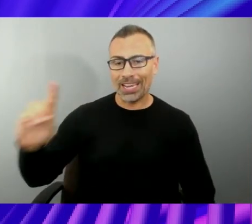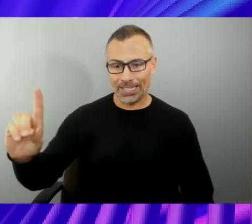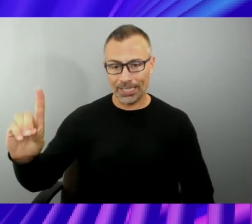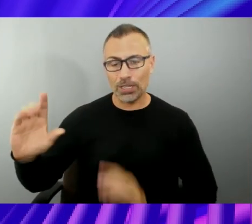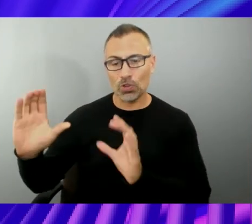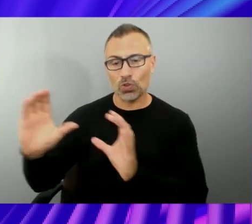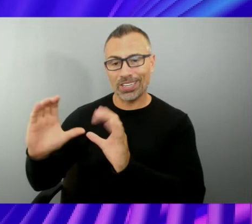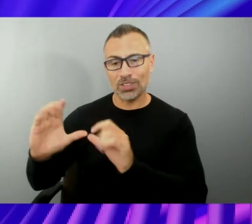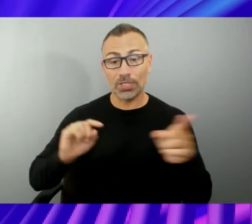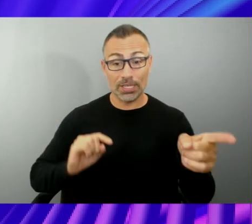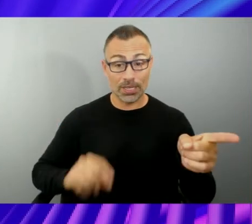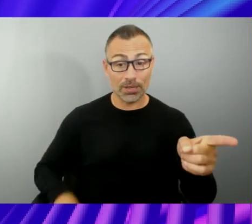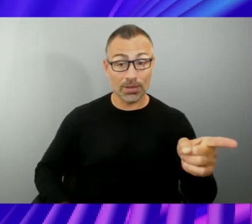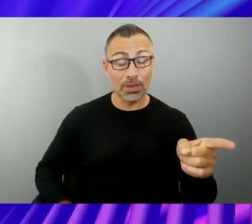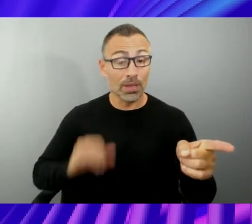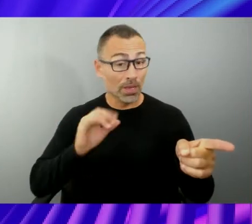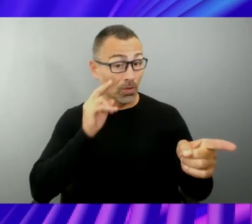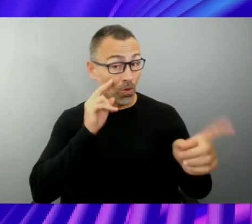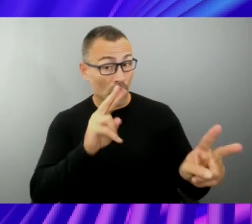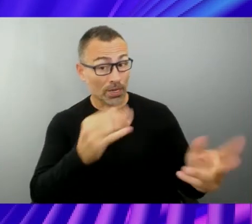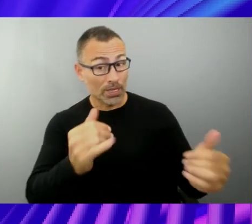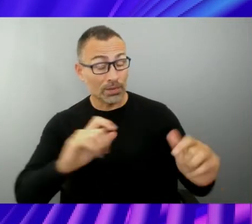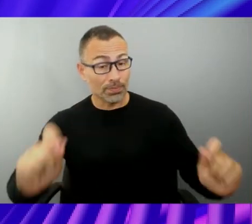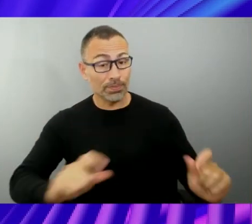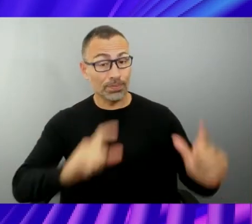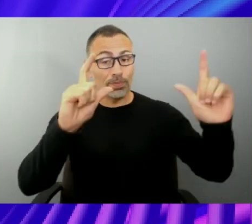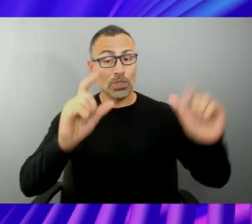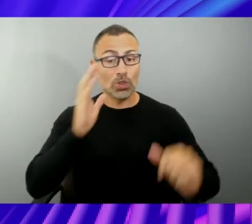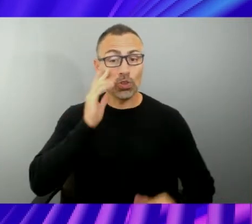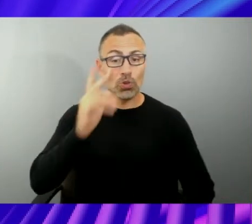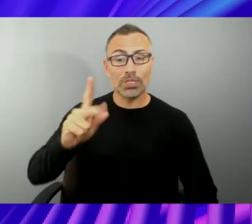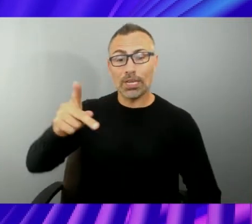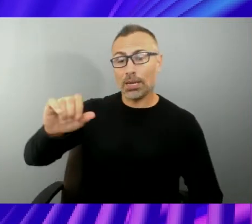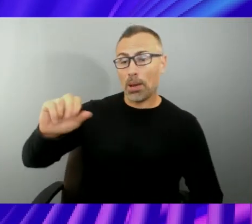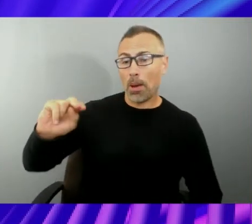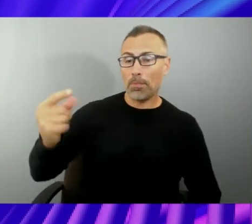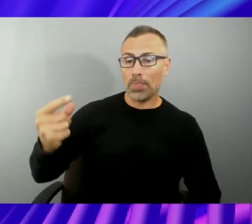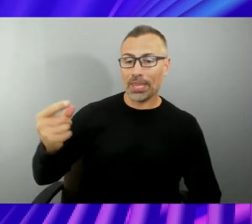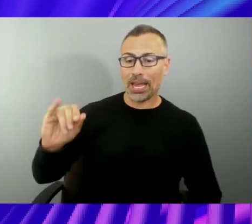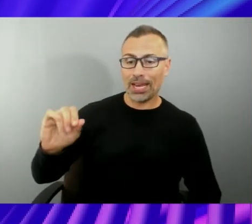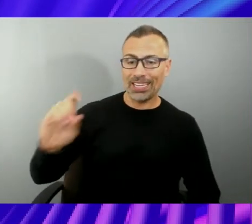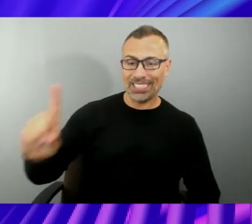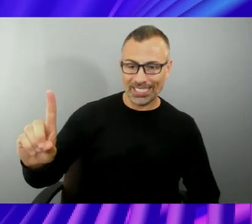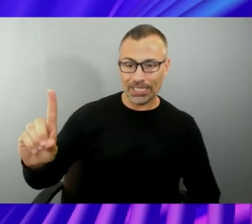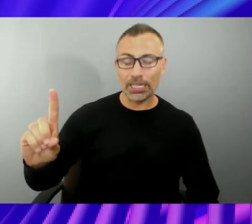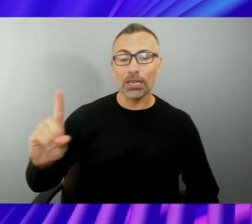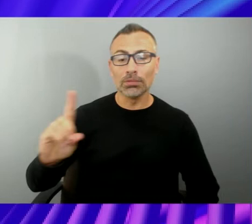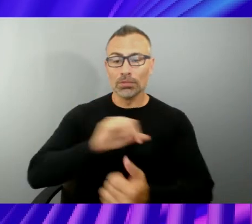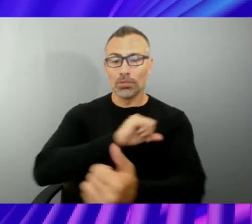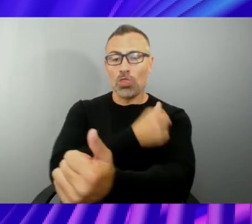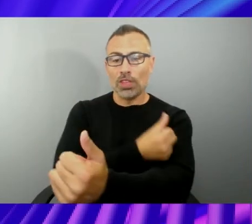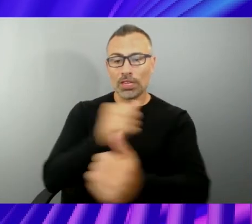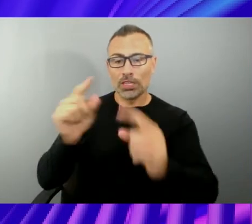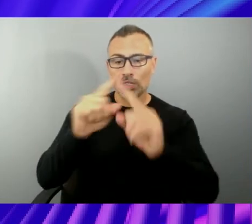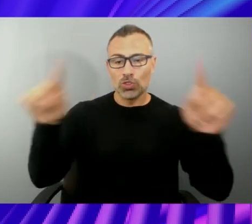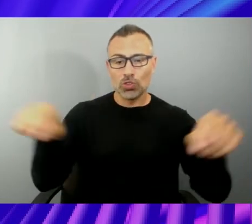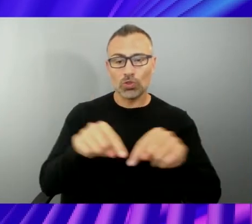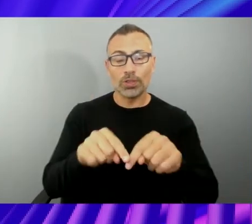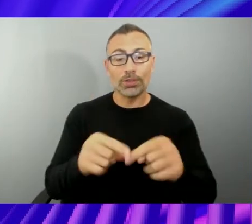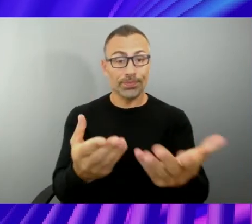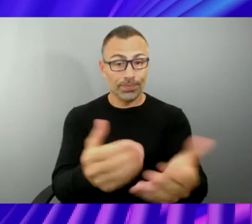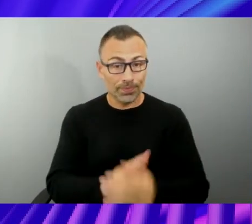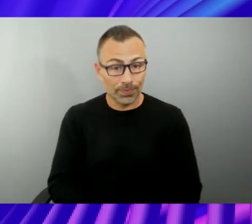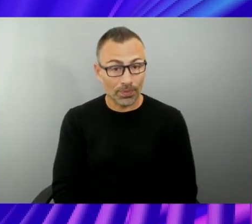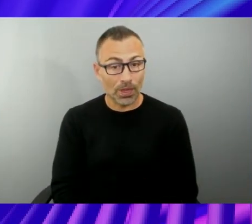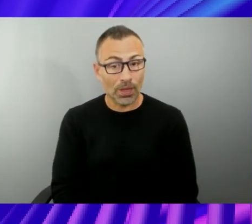now, it is going to pop up Ping Identity authentication screen. If you look at it, because behind the scene, what I did the SAML